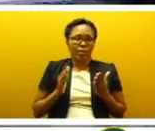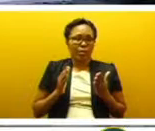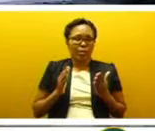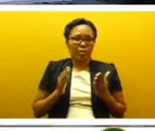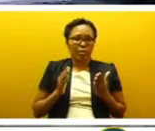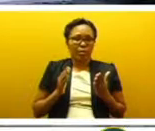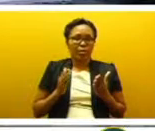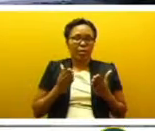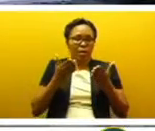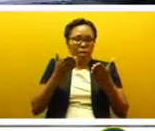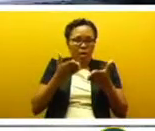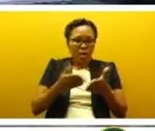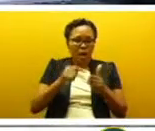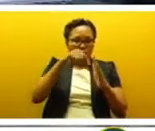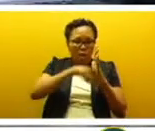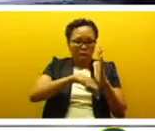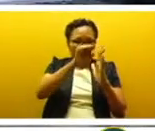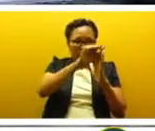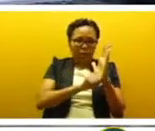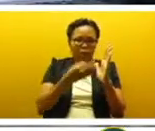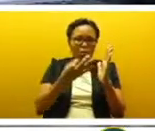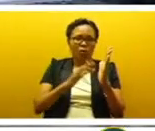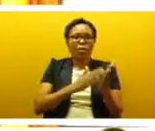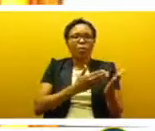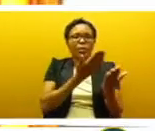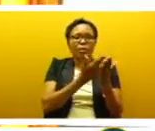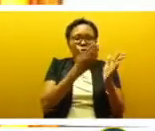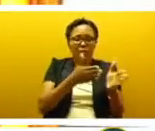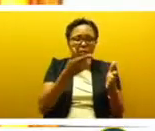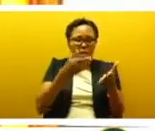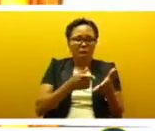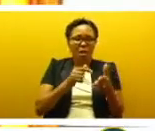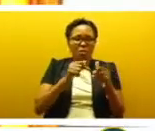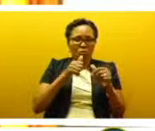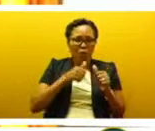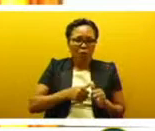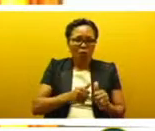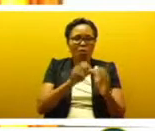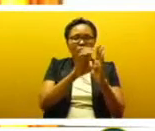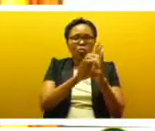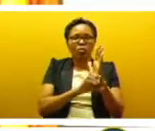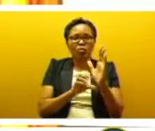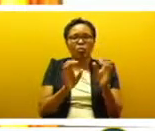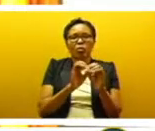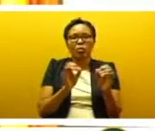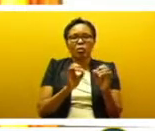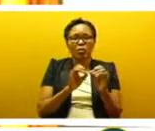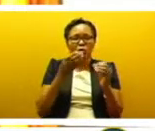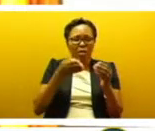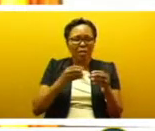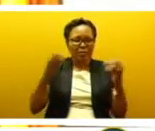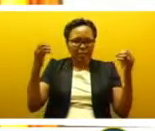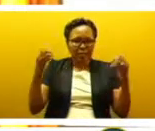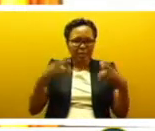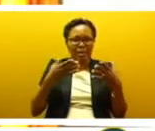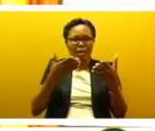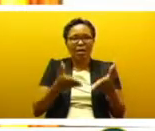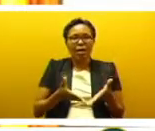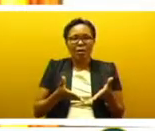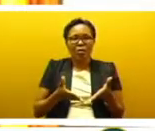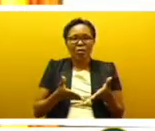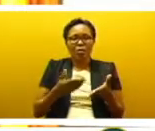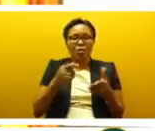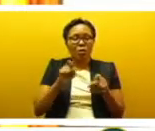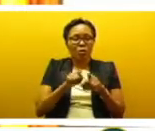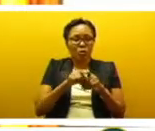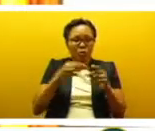the question of compliance and non-compliance of the Constitution is now sound. And clearly